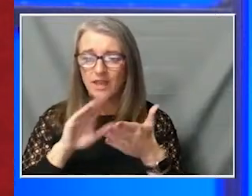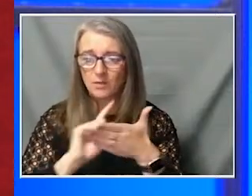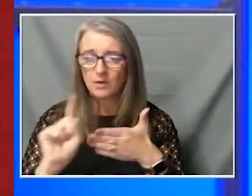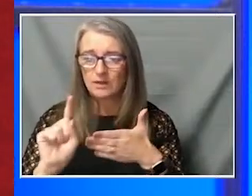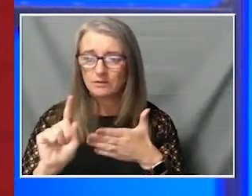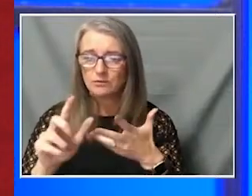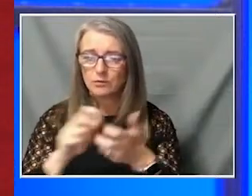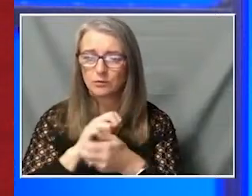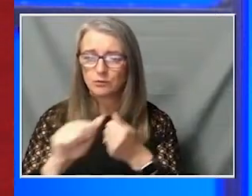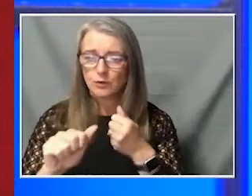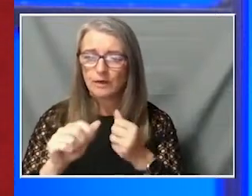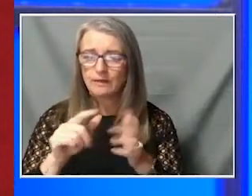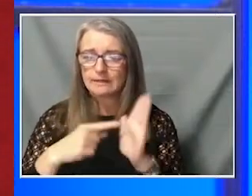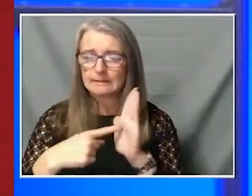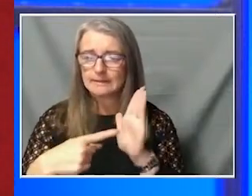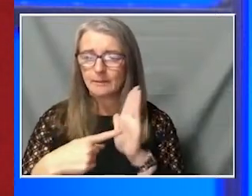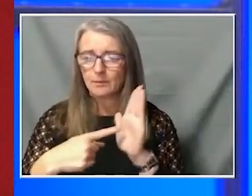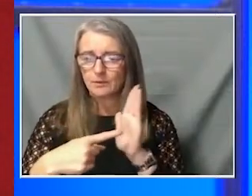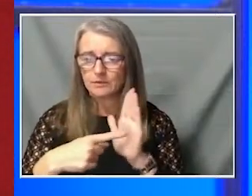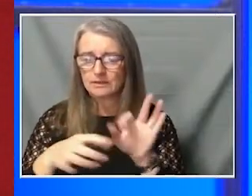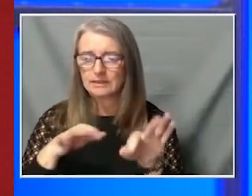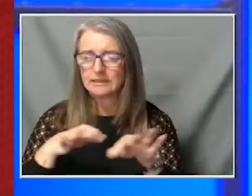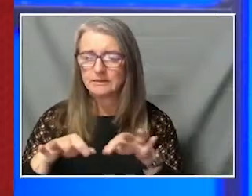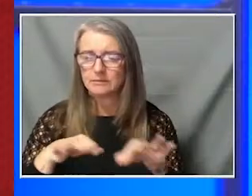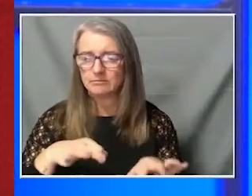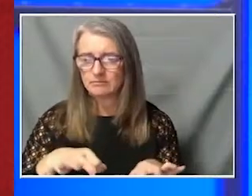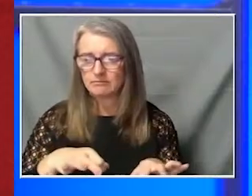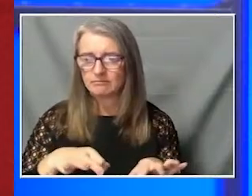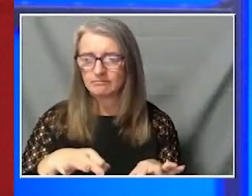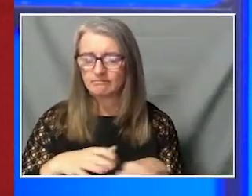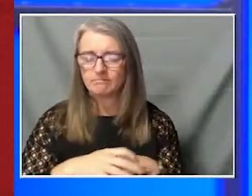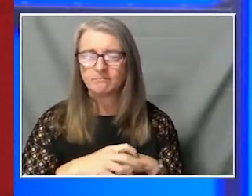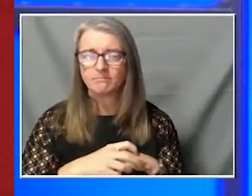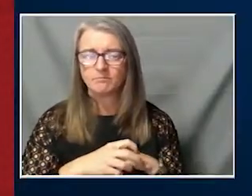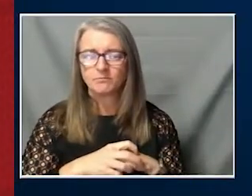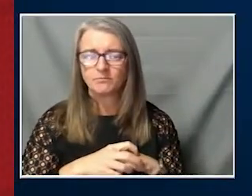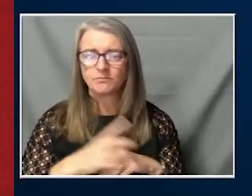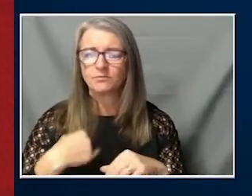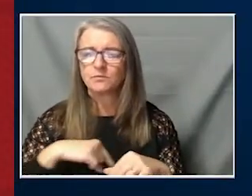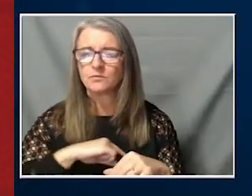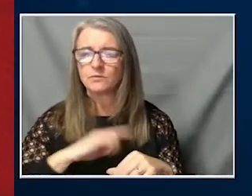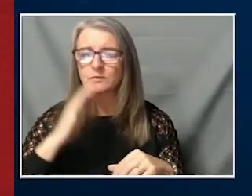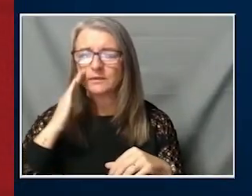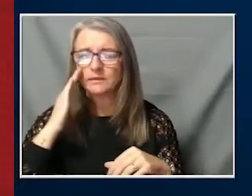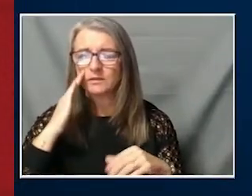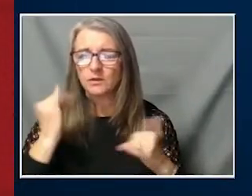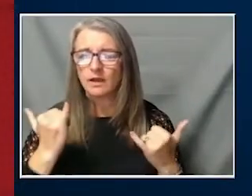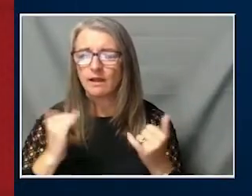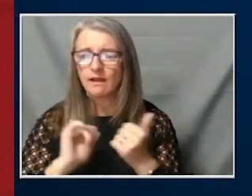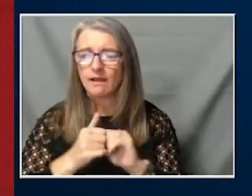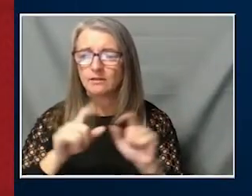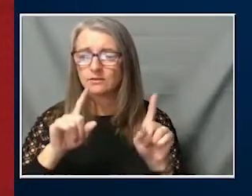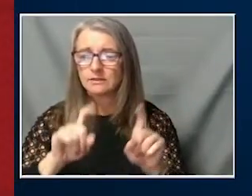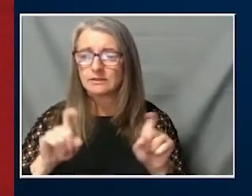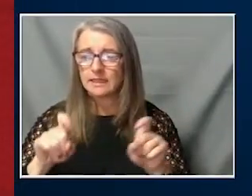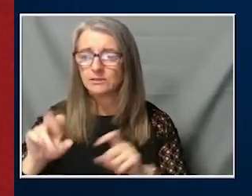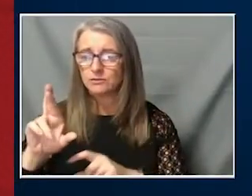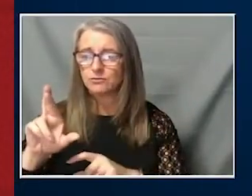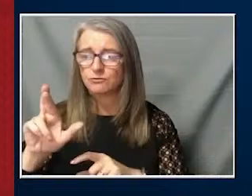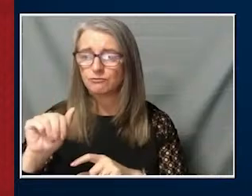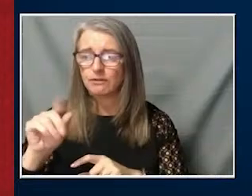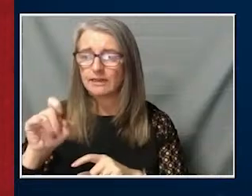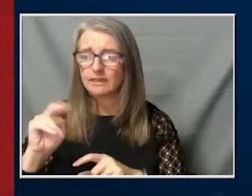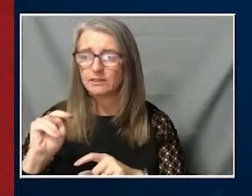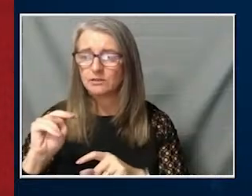charcoal sample, and that's all laid out and explained in those instructions. We now know how to test for radon, but what are we looking